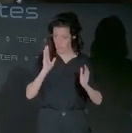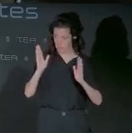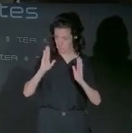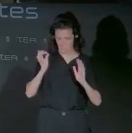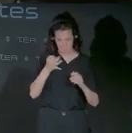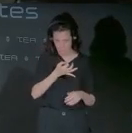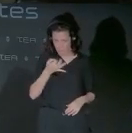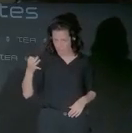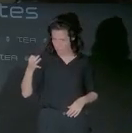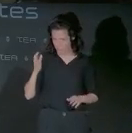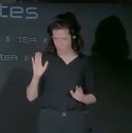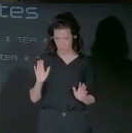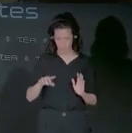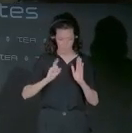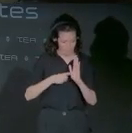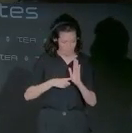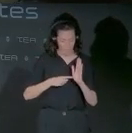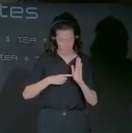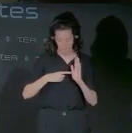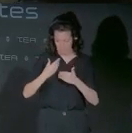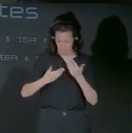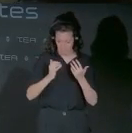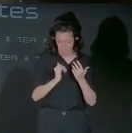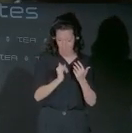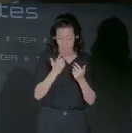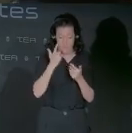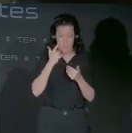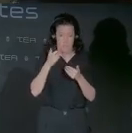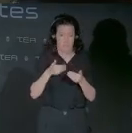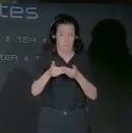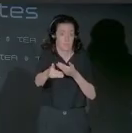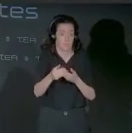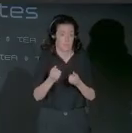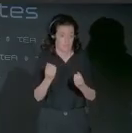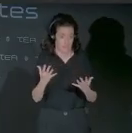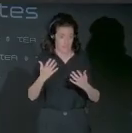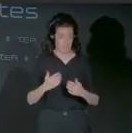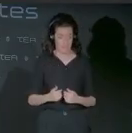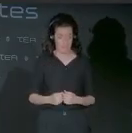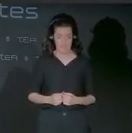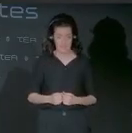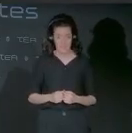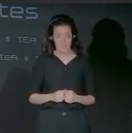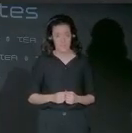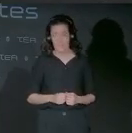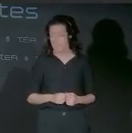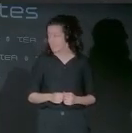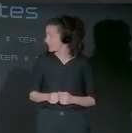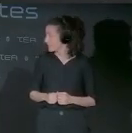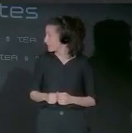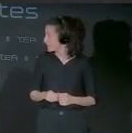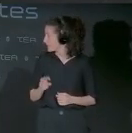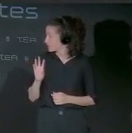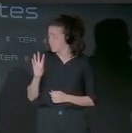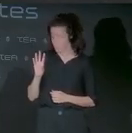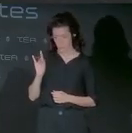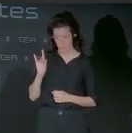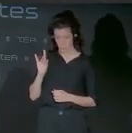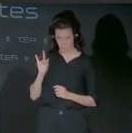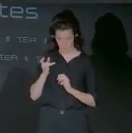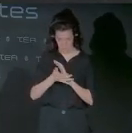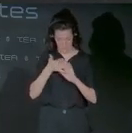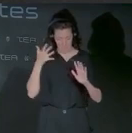Henrik. Very quick thing on top of this. I'm a very strong proponent of industry self-regulation, and